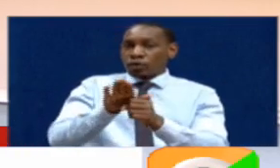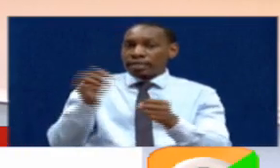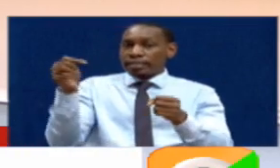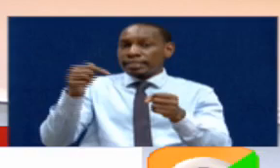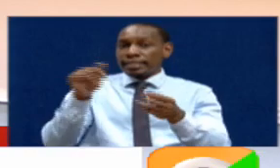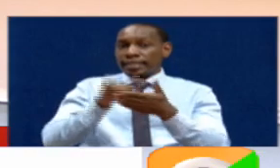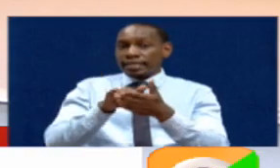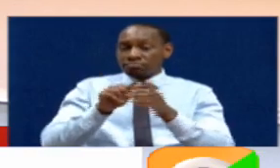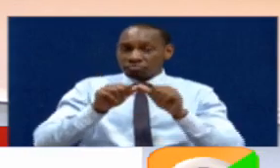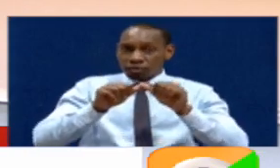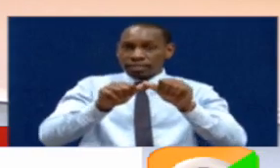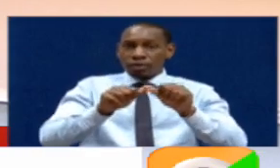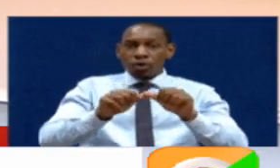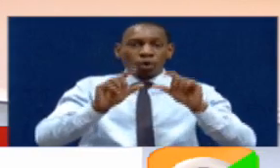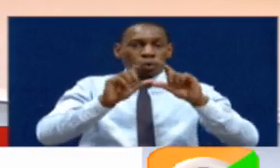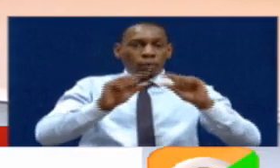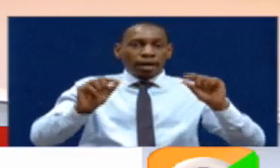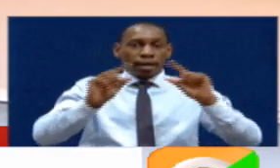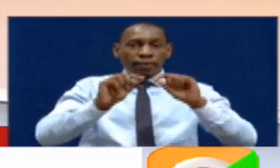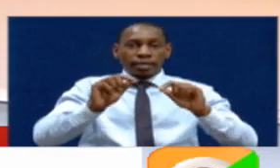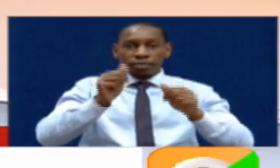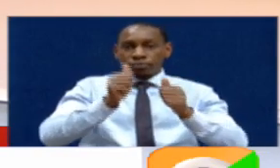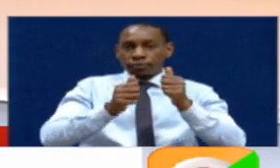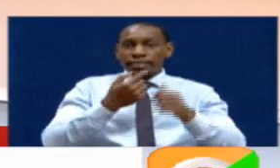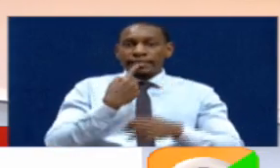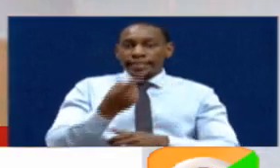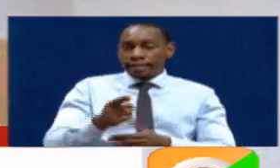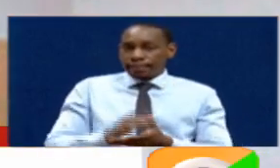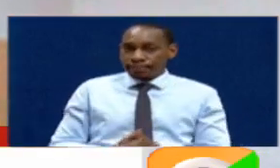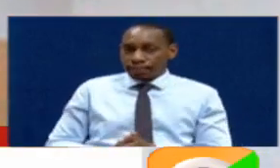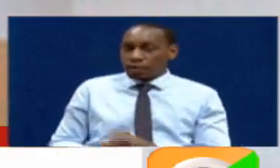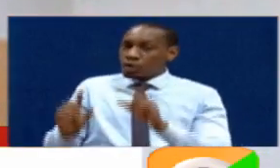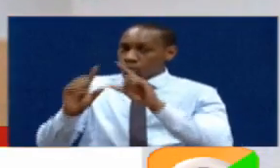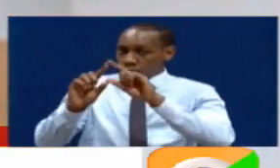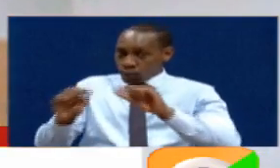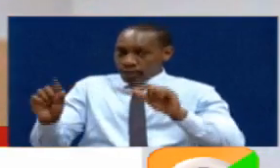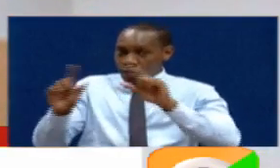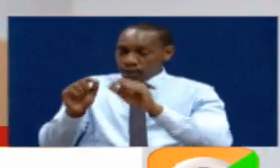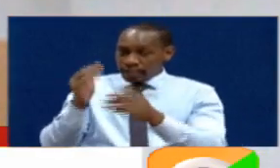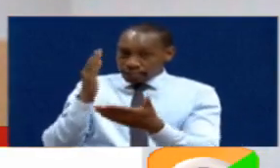even exists? What do you tell them? To be honest,